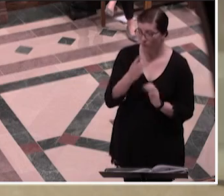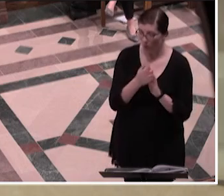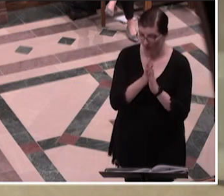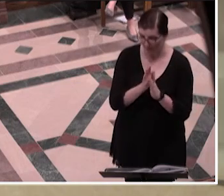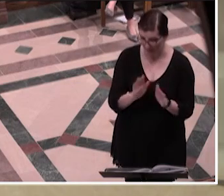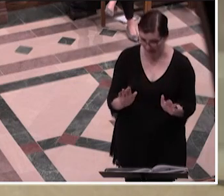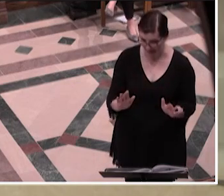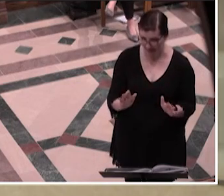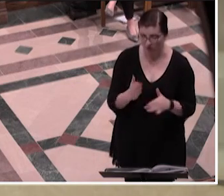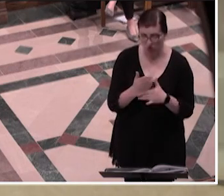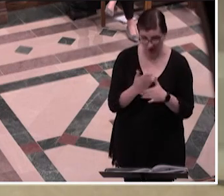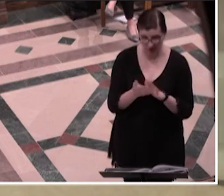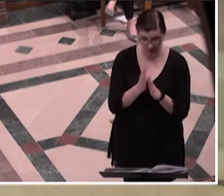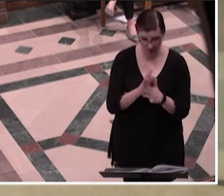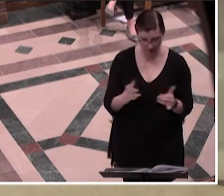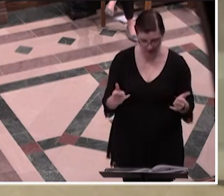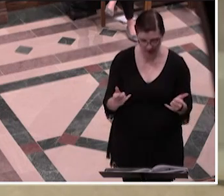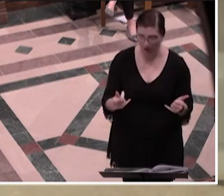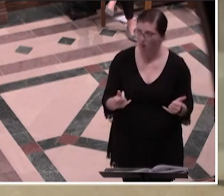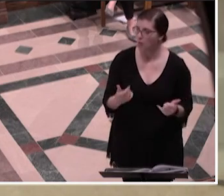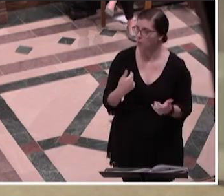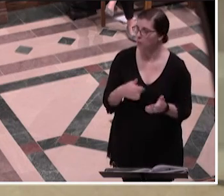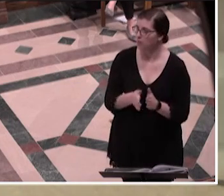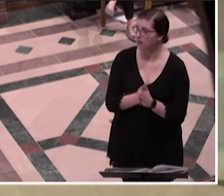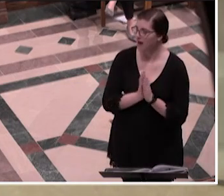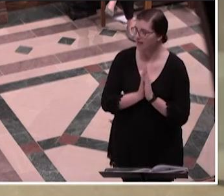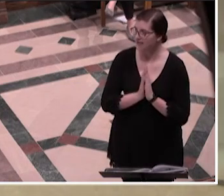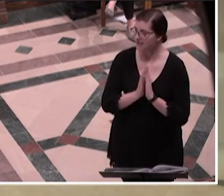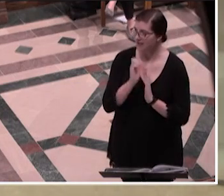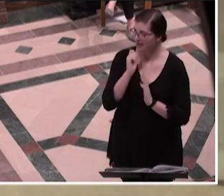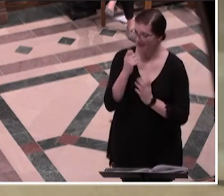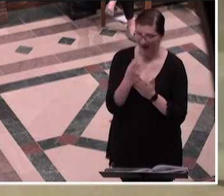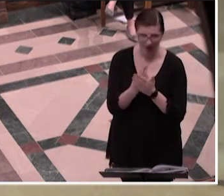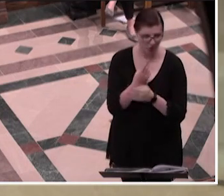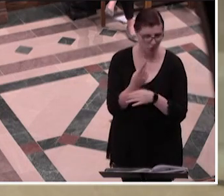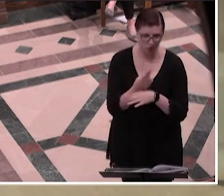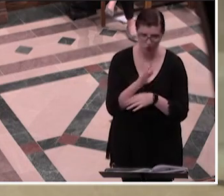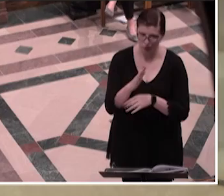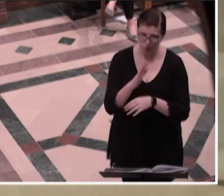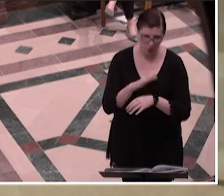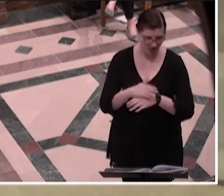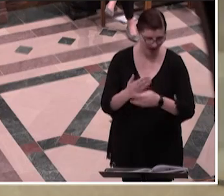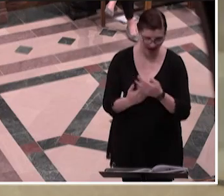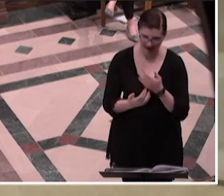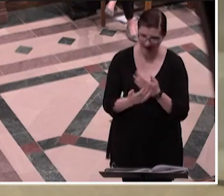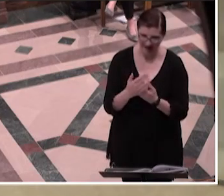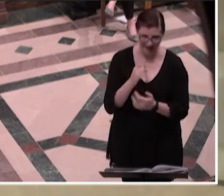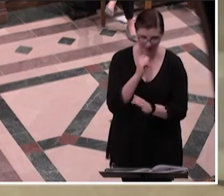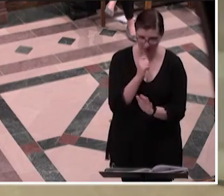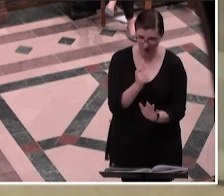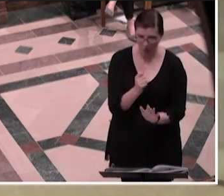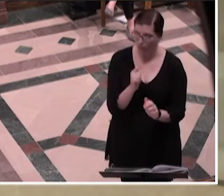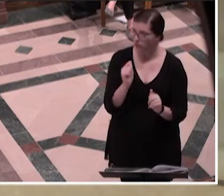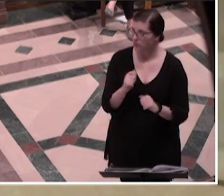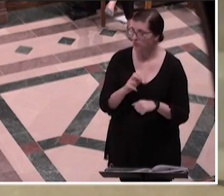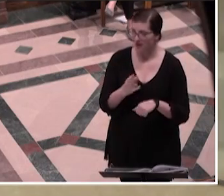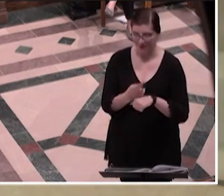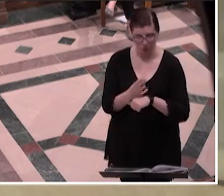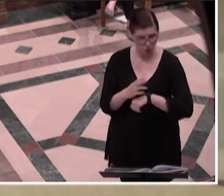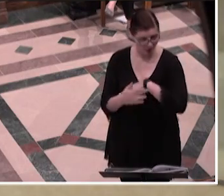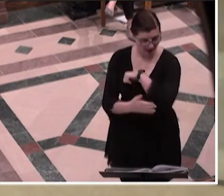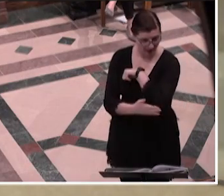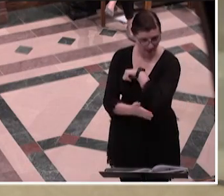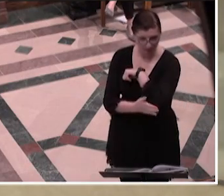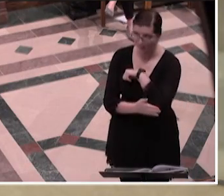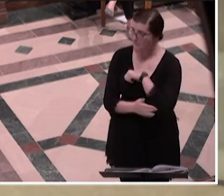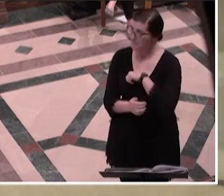as we're sharing the peace, we ask that you not use your hands to share the peace. You can use your elbows, you